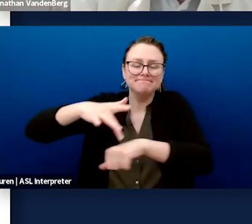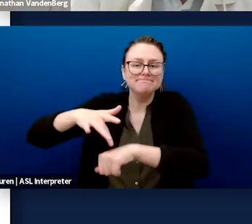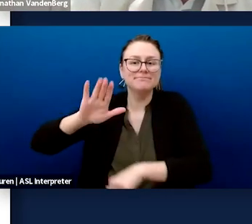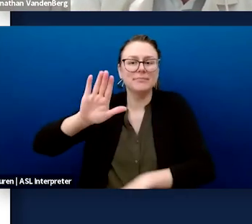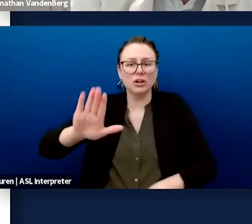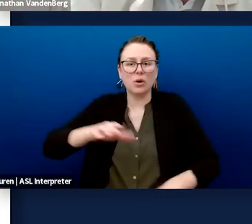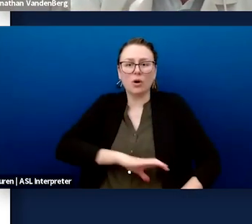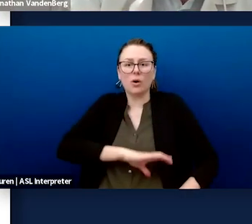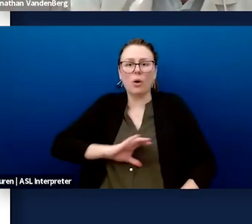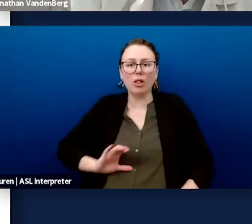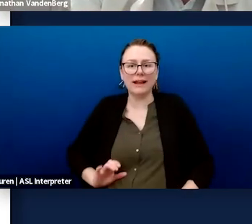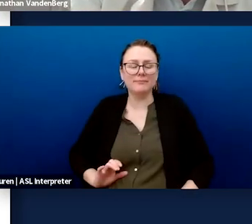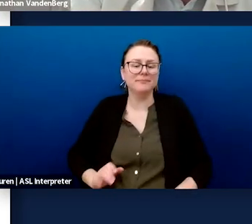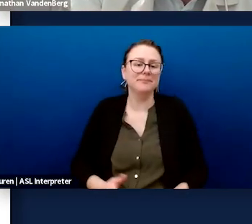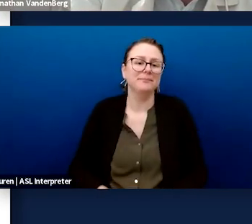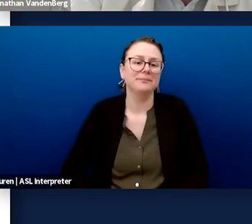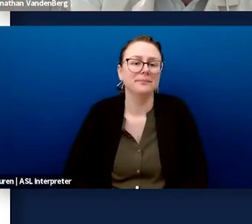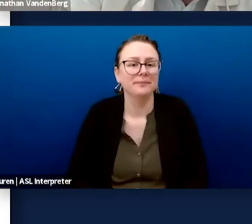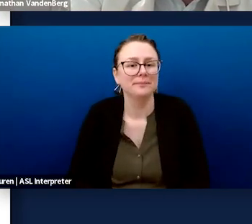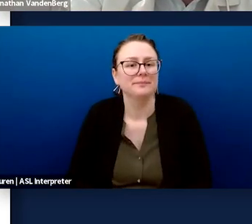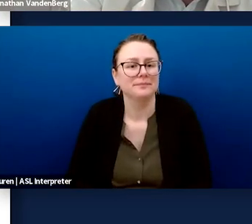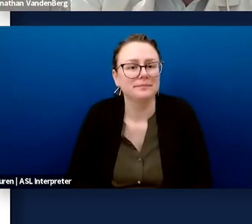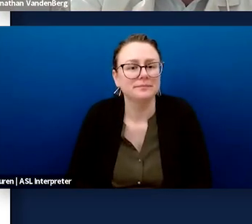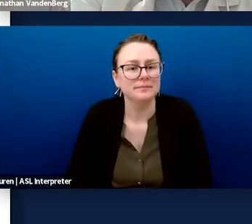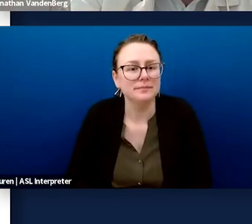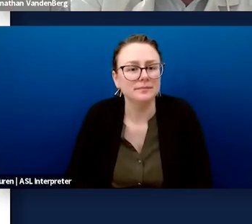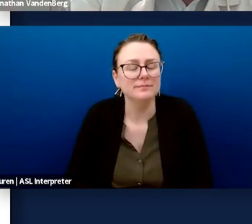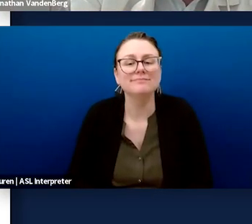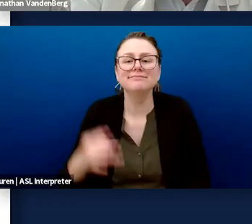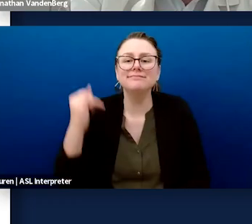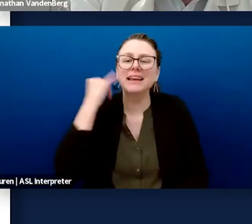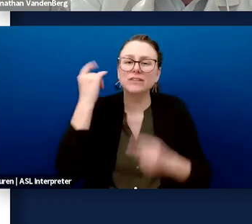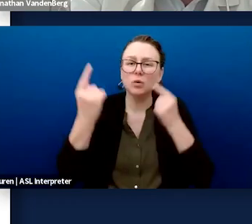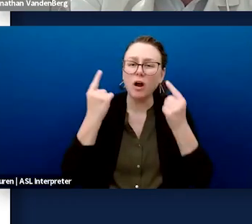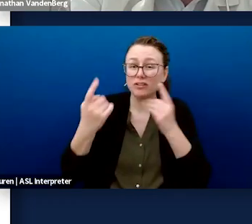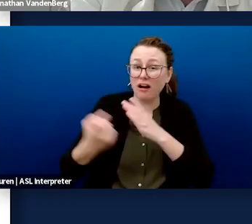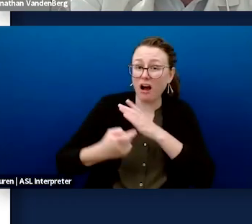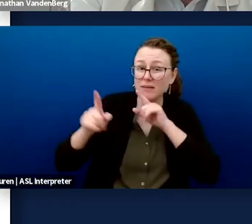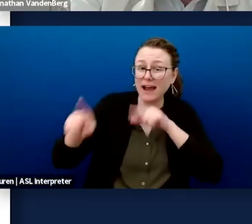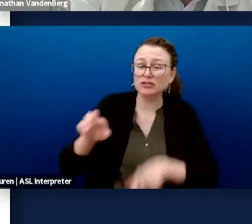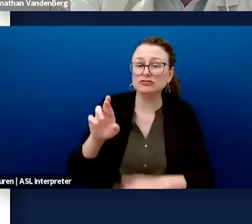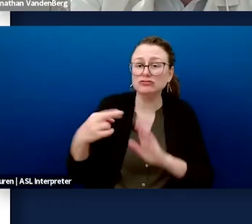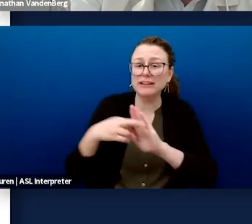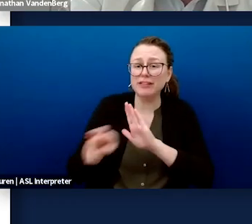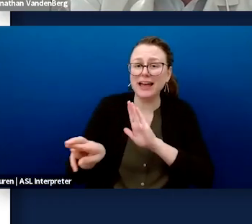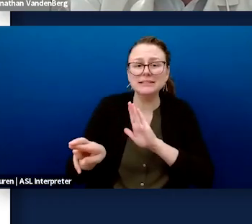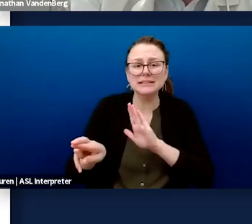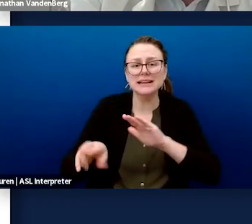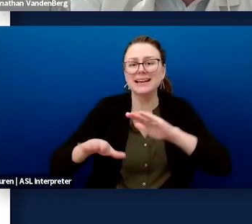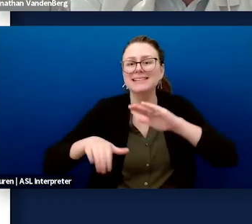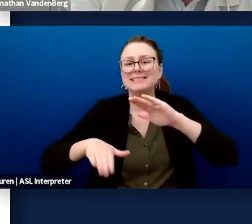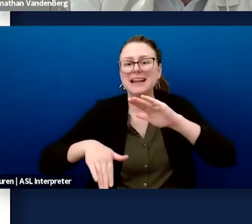to the colon. So for people wondering about reflexes, that's down here in the lower part of the spinal